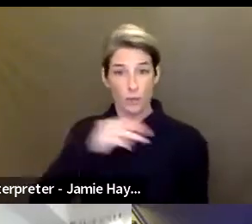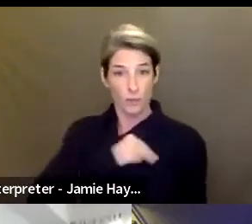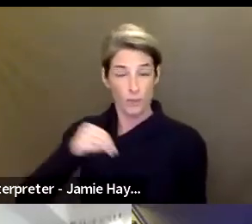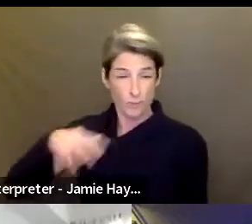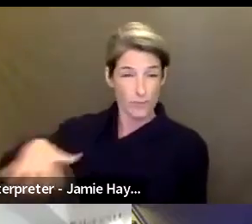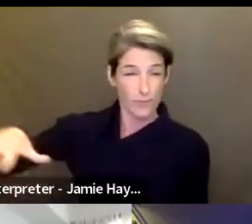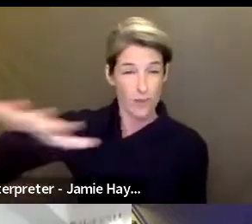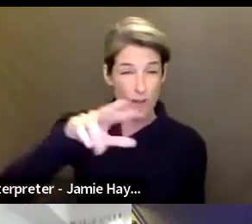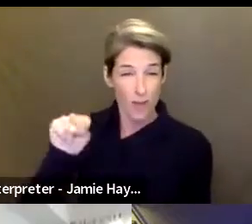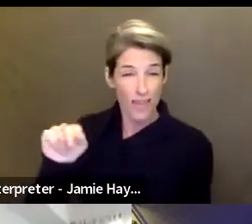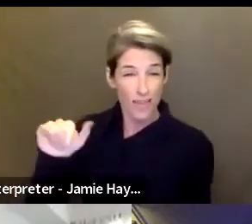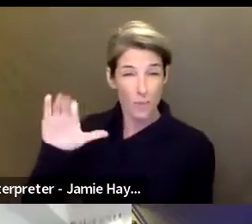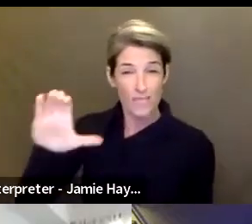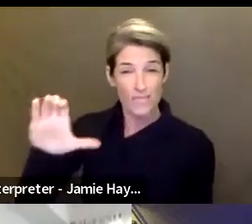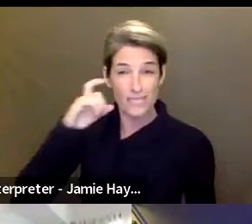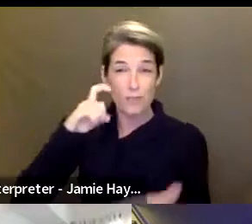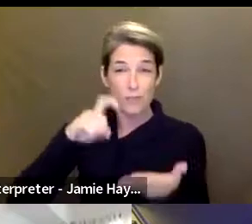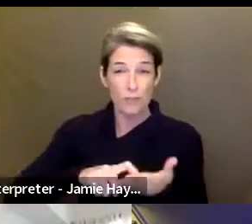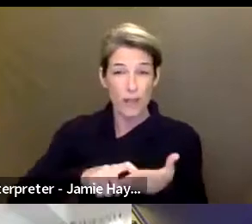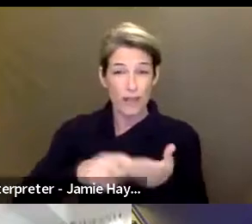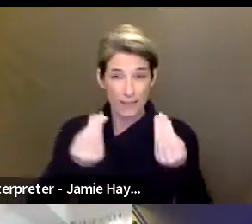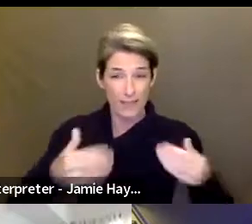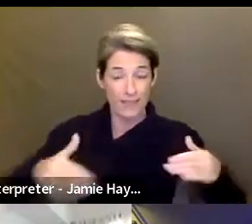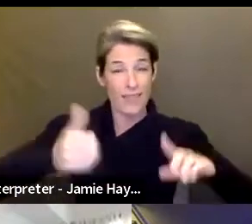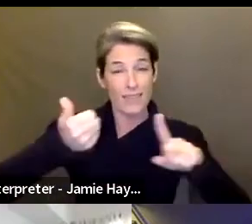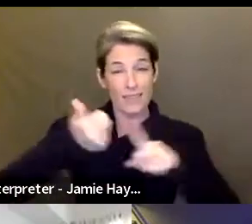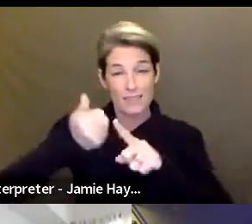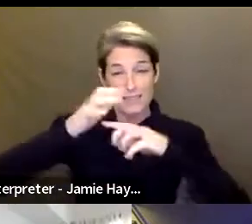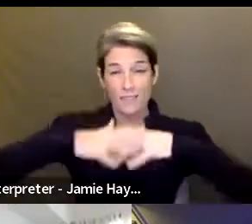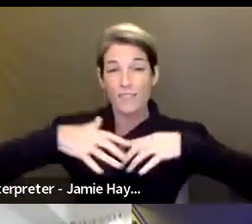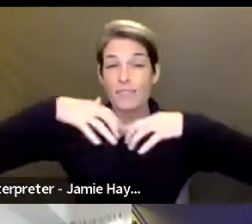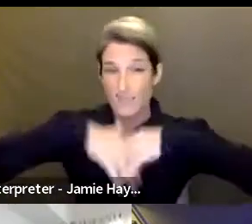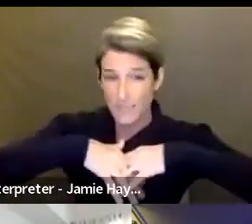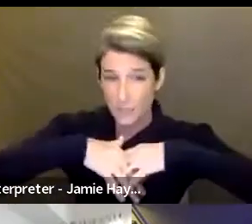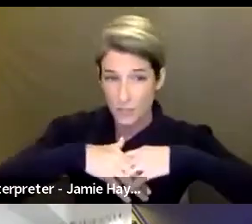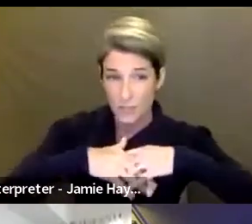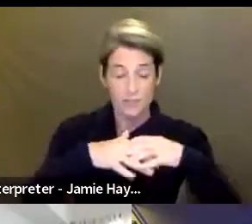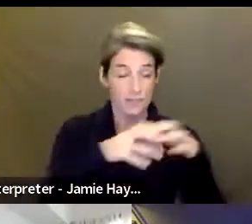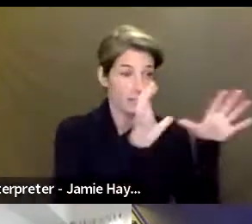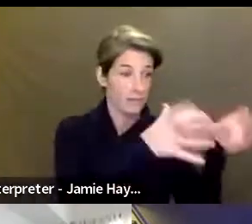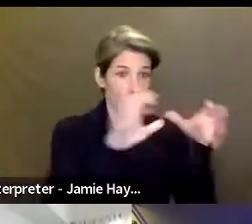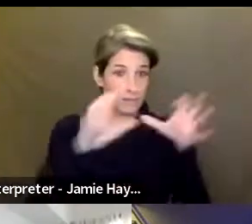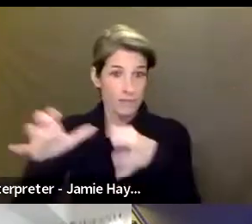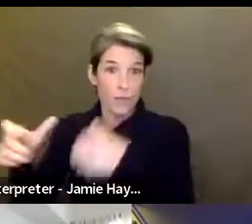City operates on the unceded ancestral land of the Lenape,